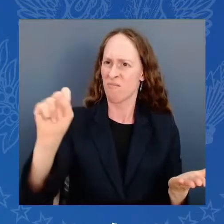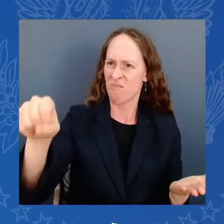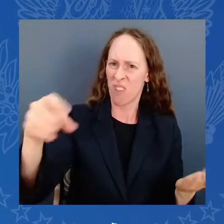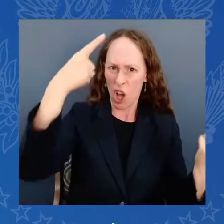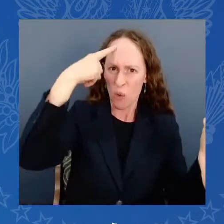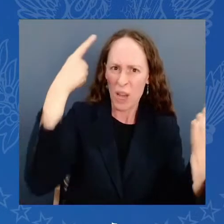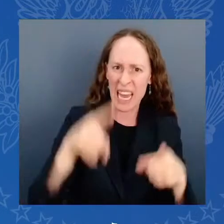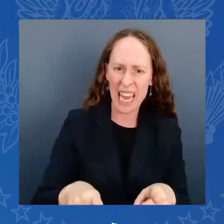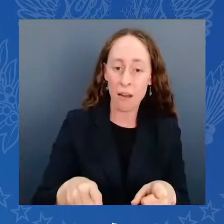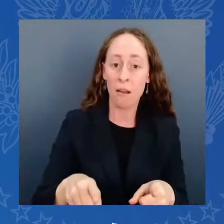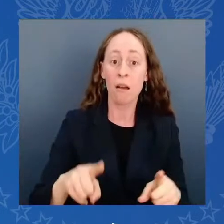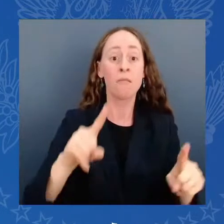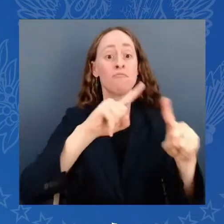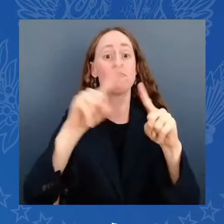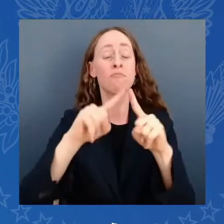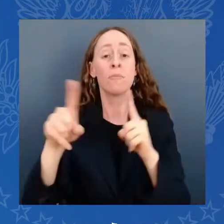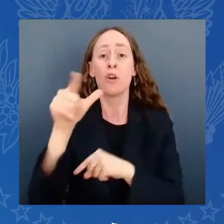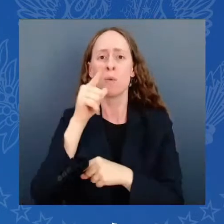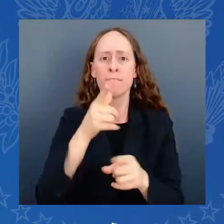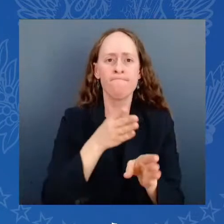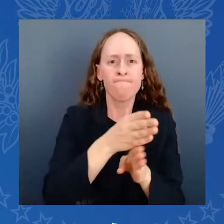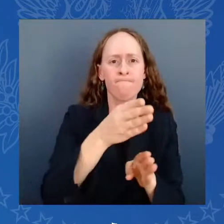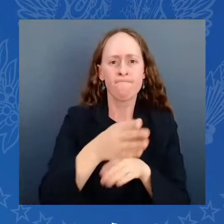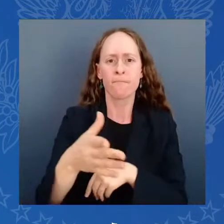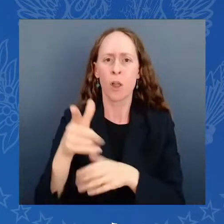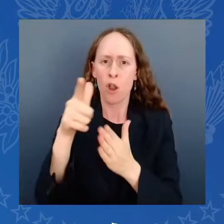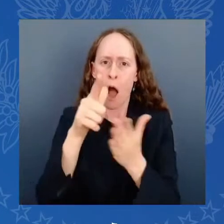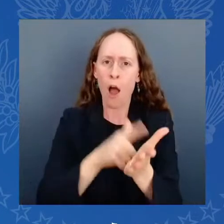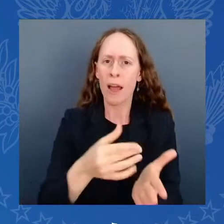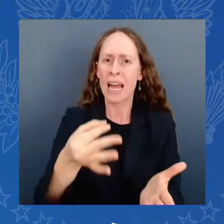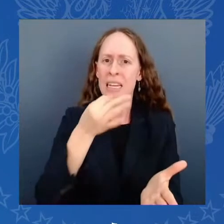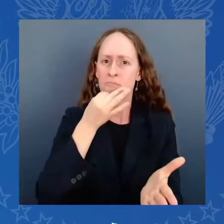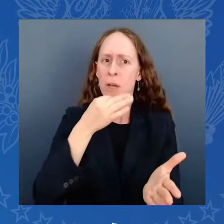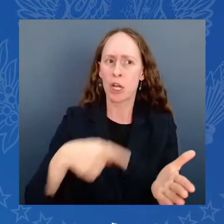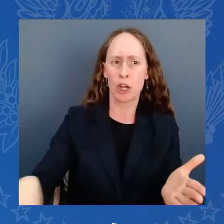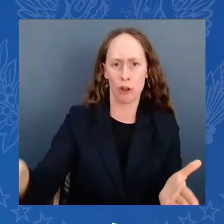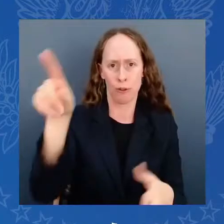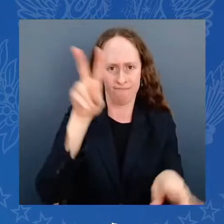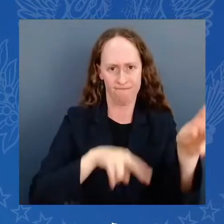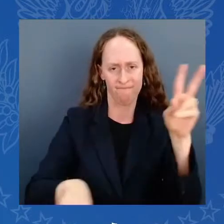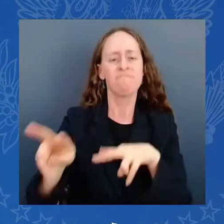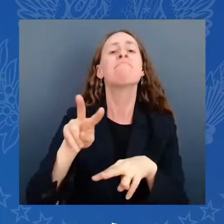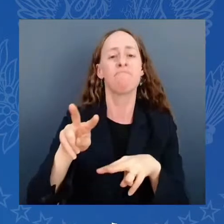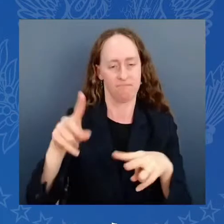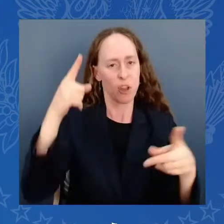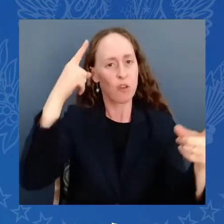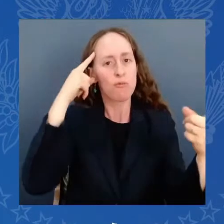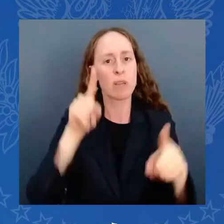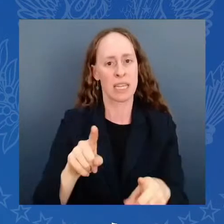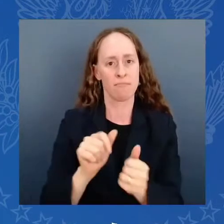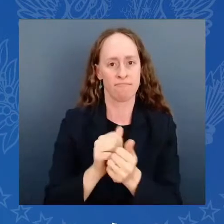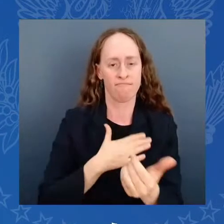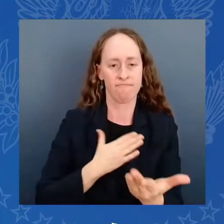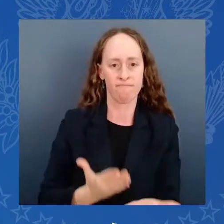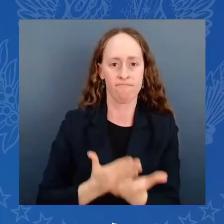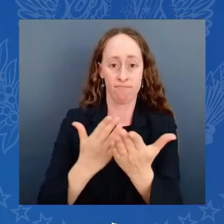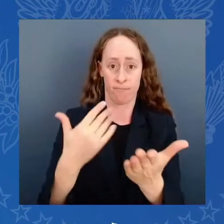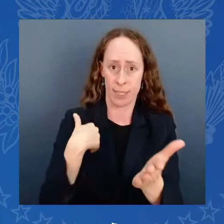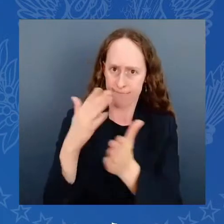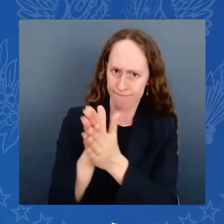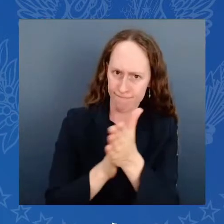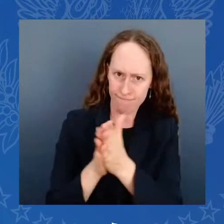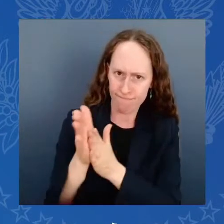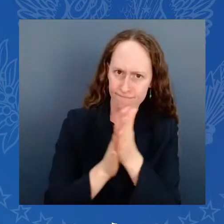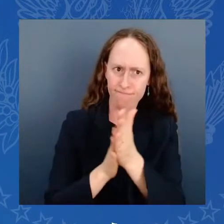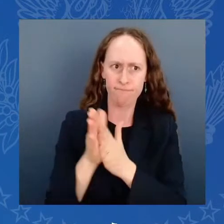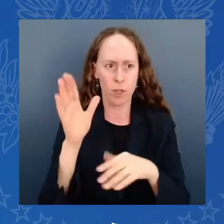conservatives. I look forward to working with the Congress to implement these necessary reforms. A number of members of Congress are here today. Let me close with